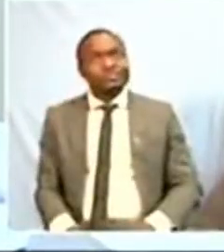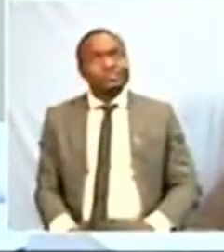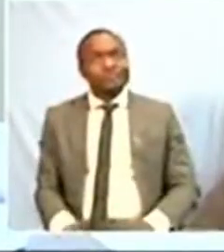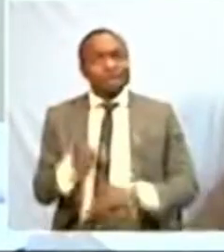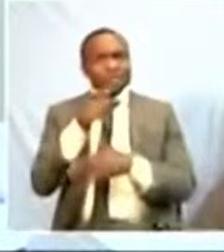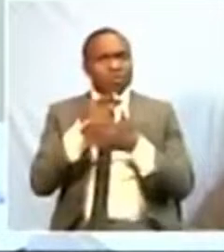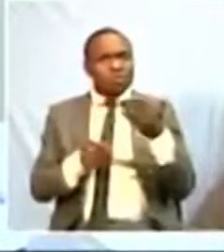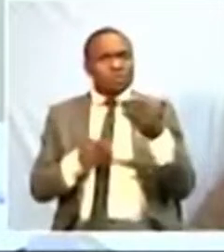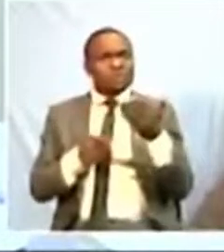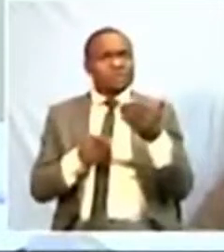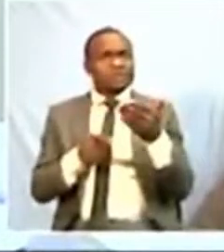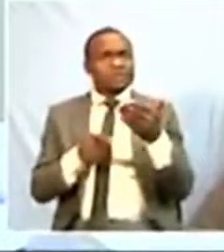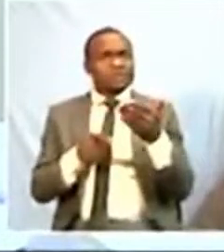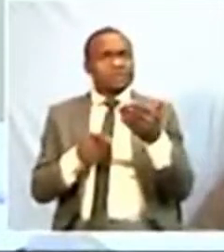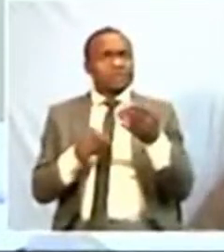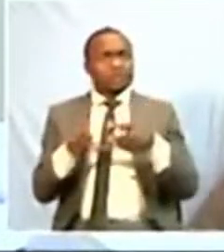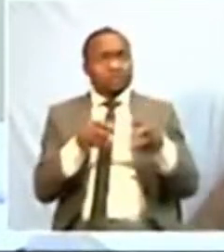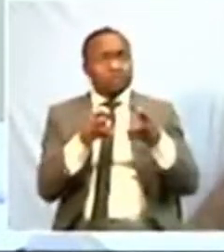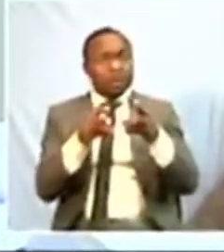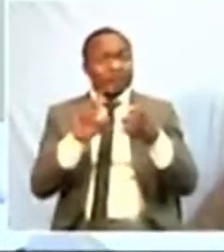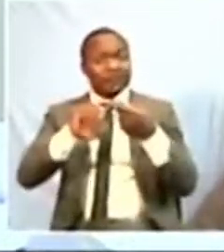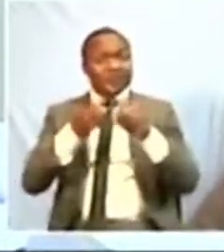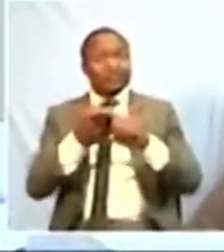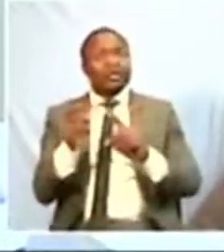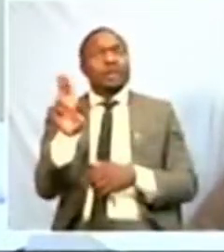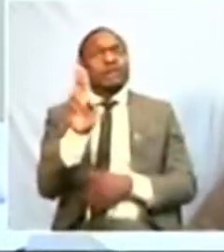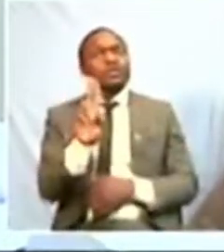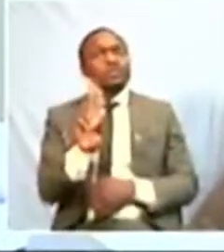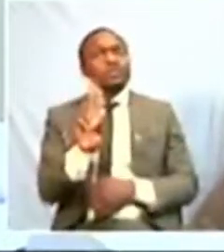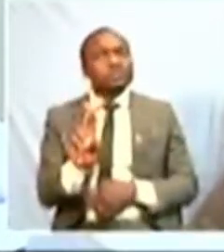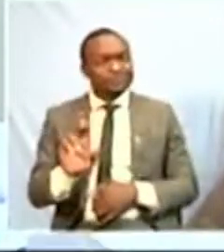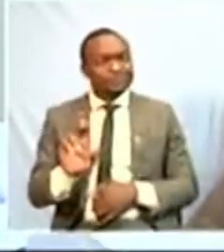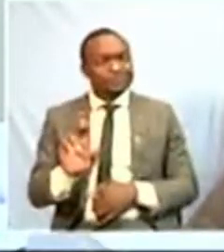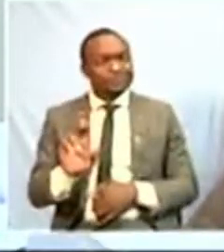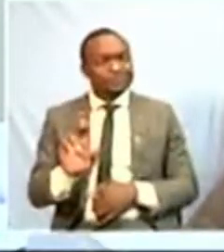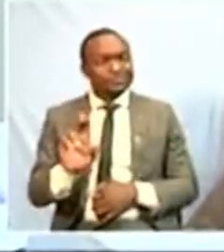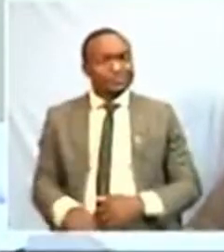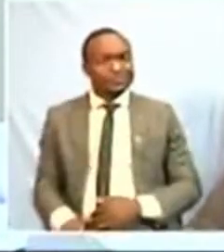what is the magic that your friends are using?